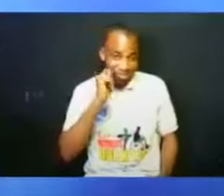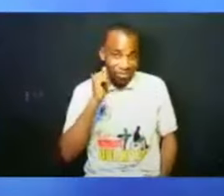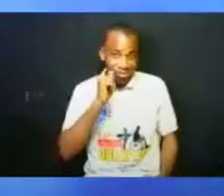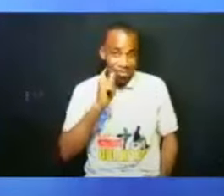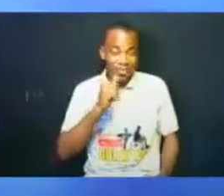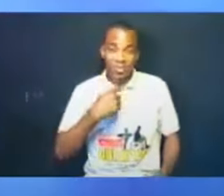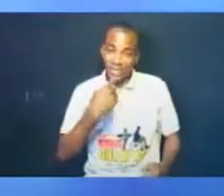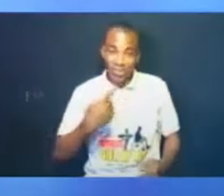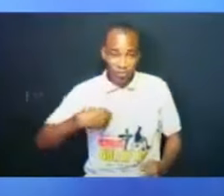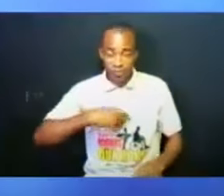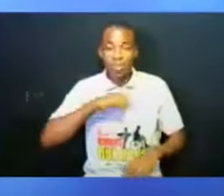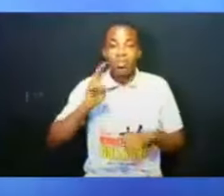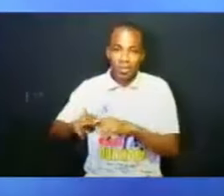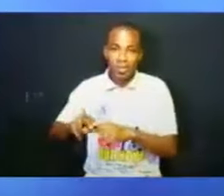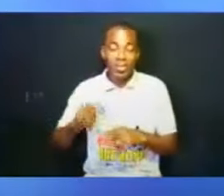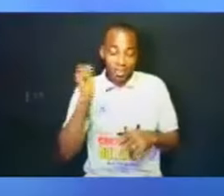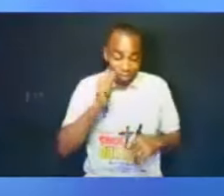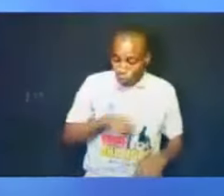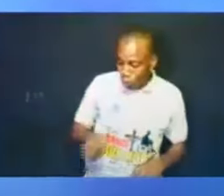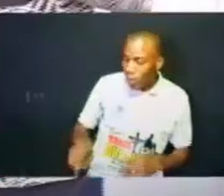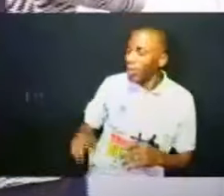waved me.